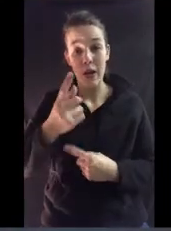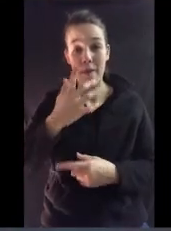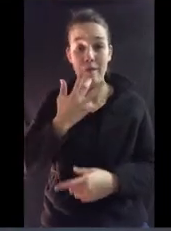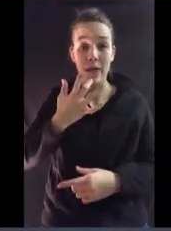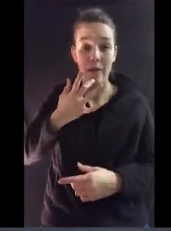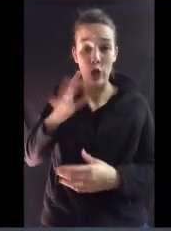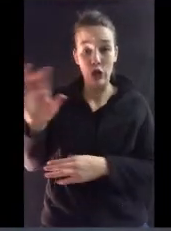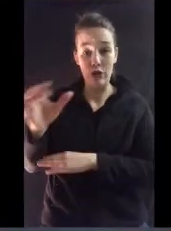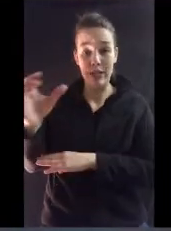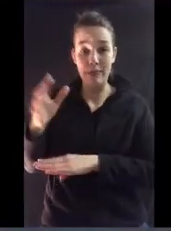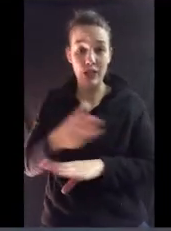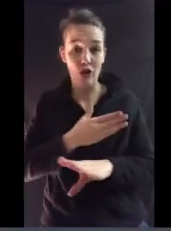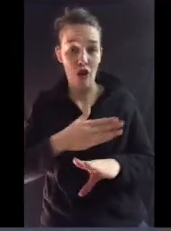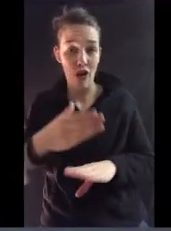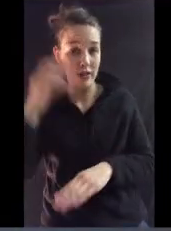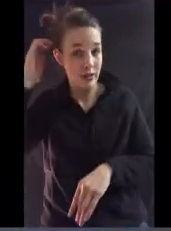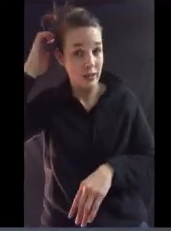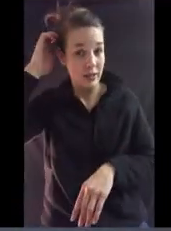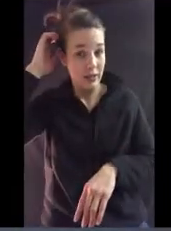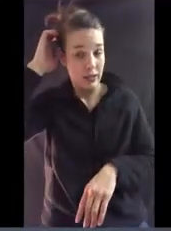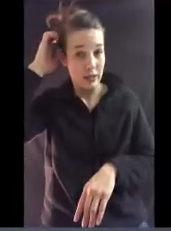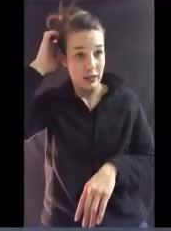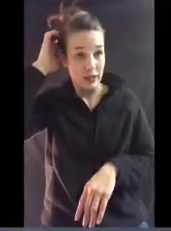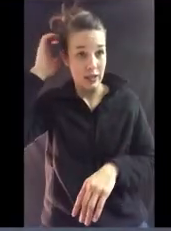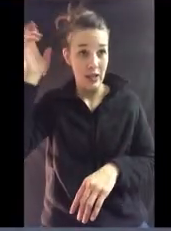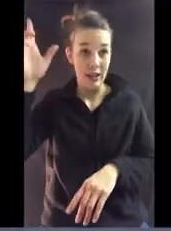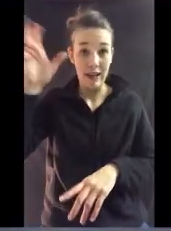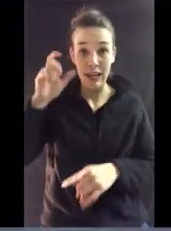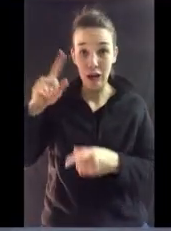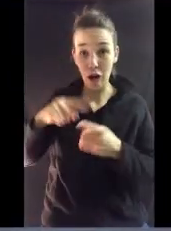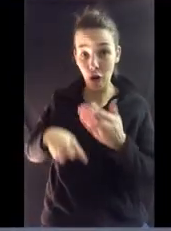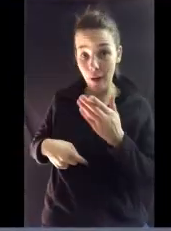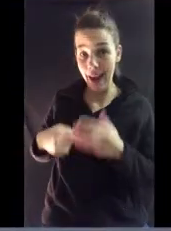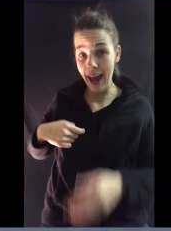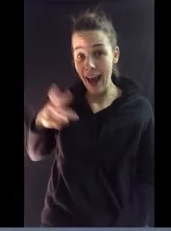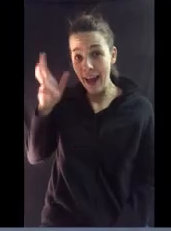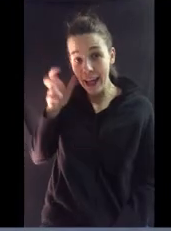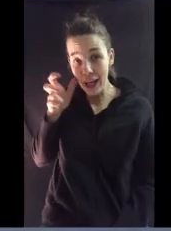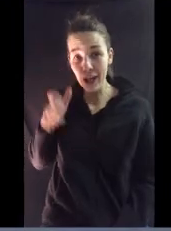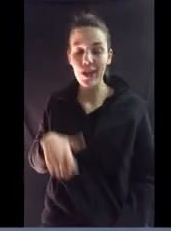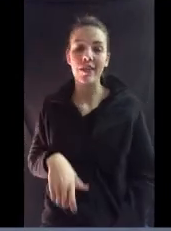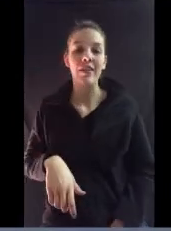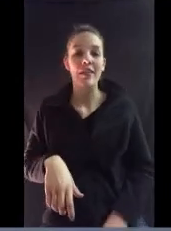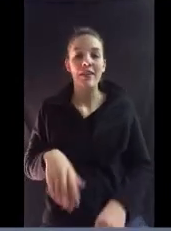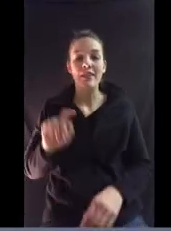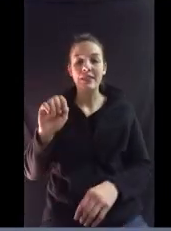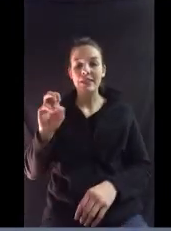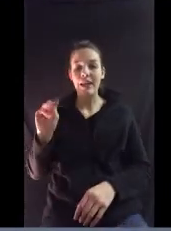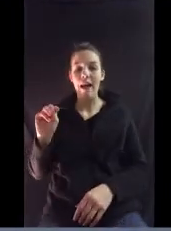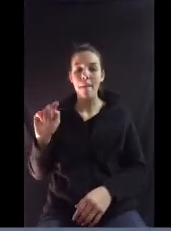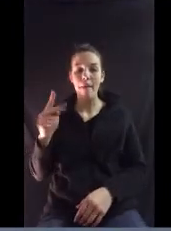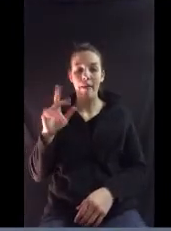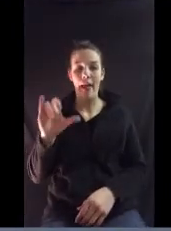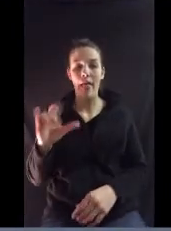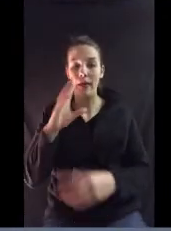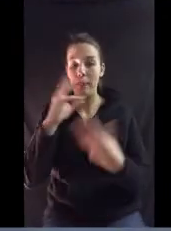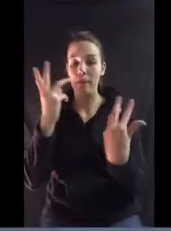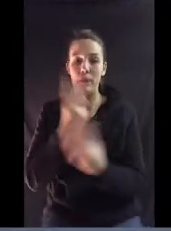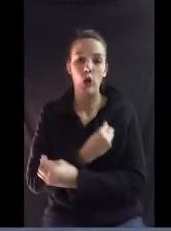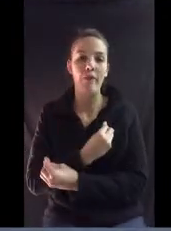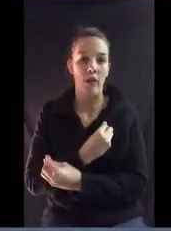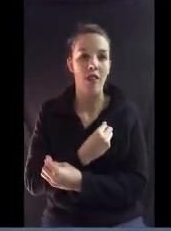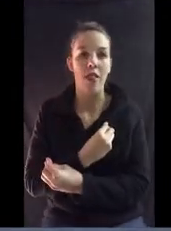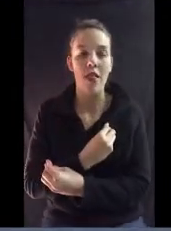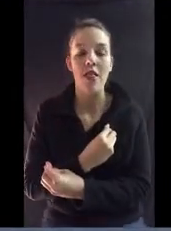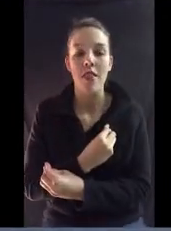went back to one of my favorite Christmas songs, "Do You Hear What I Hear?" Now, Tom and Kathy